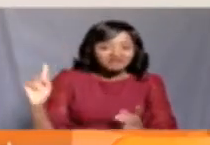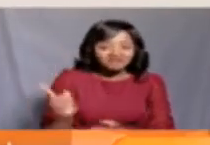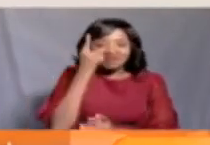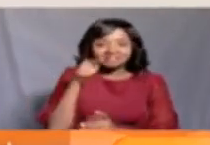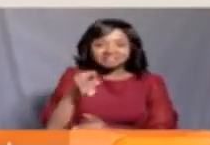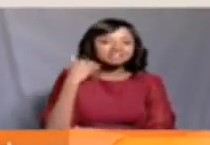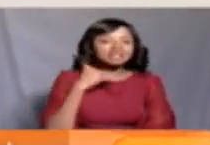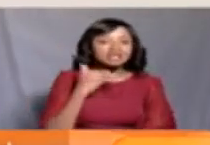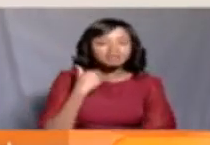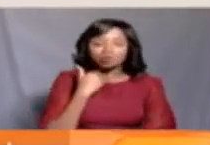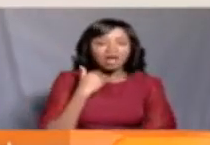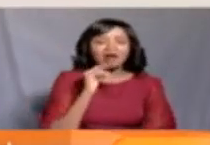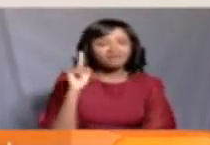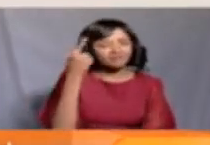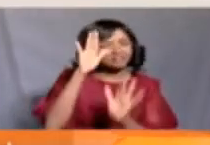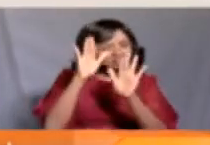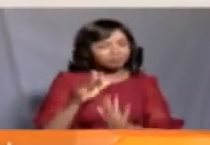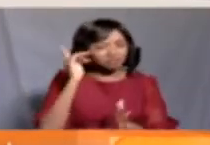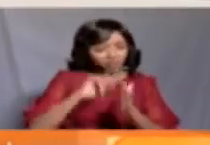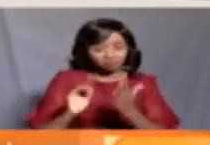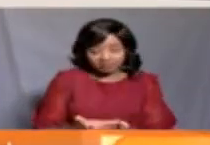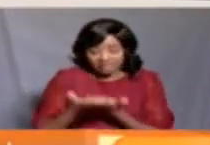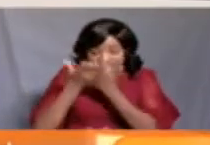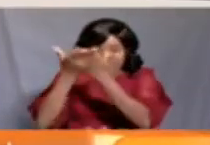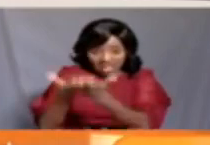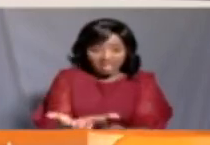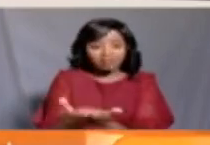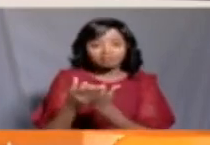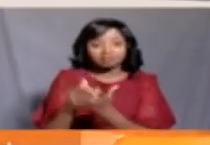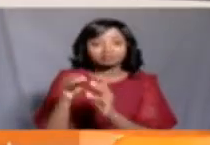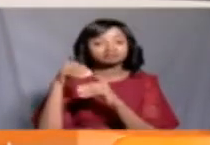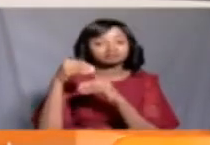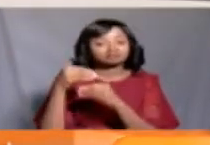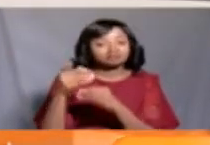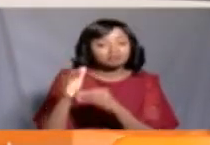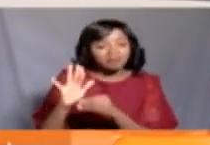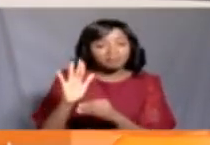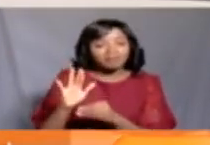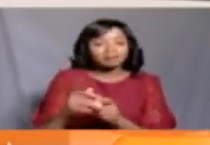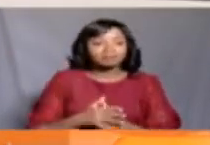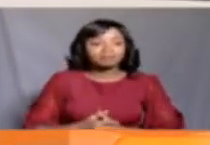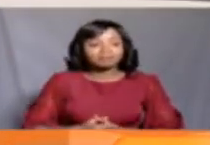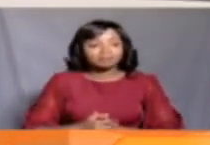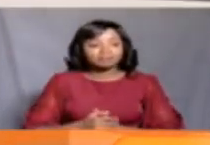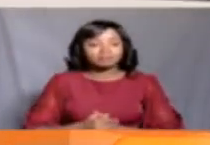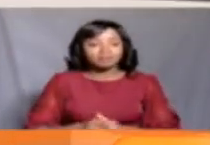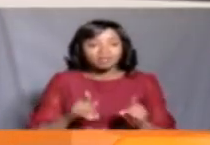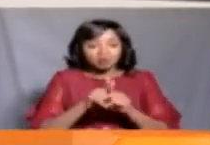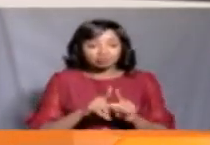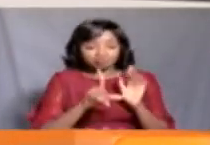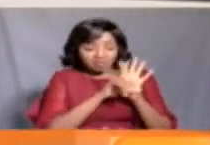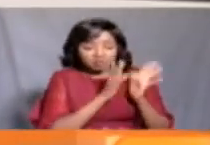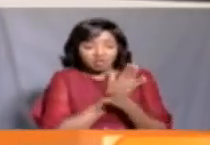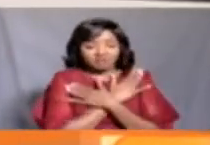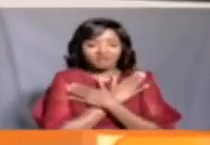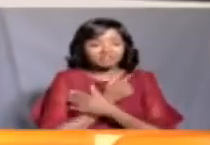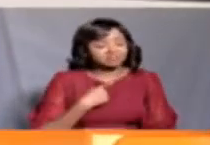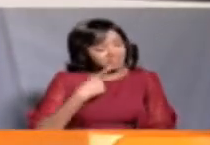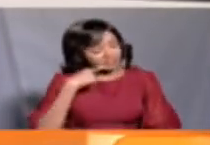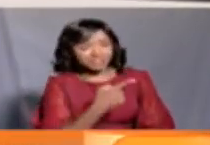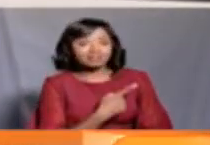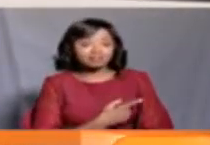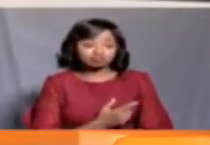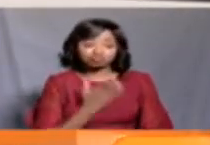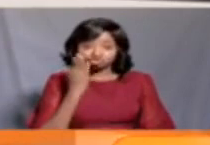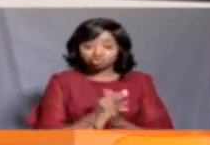giving them help. So to me, I think that it's archaic. My lawyer friends, my judiciary friends know that I tell them to their face